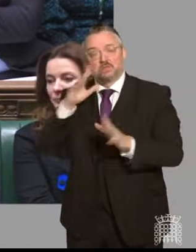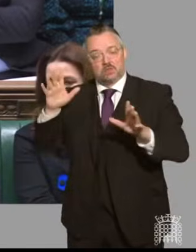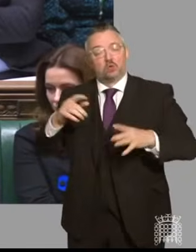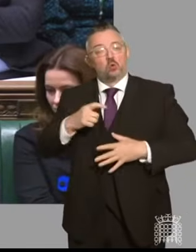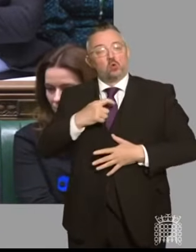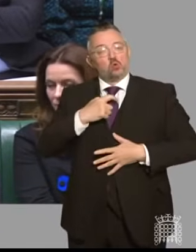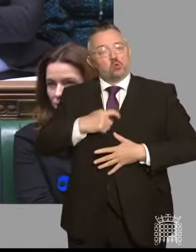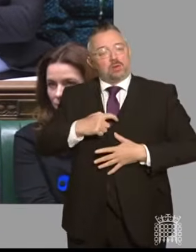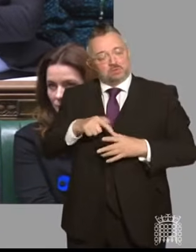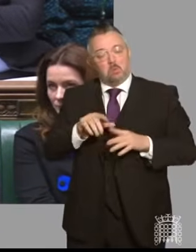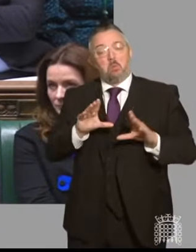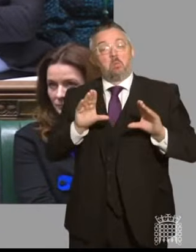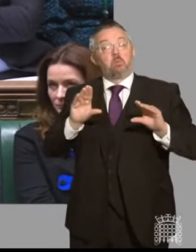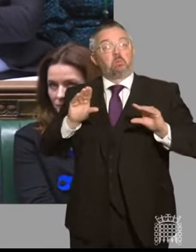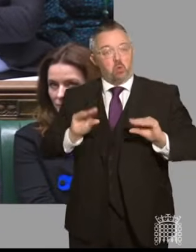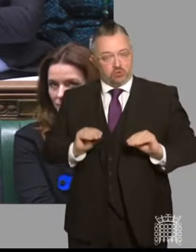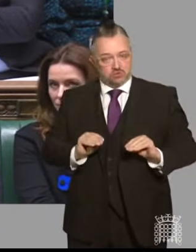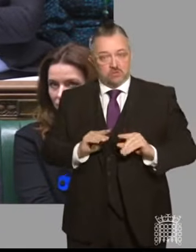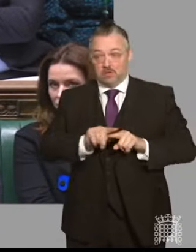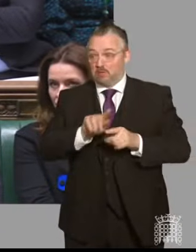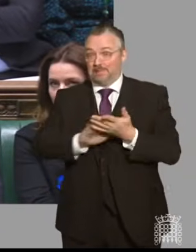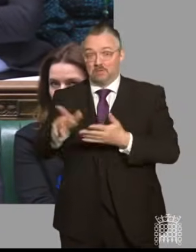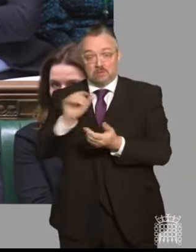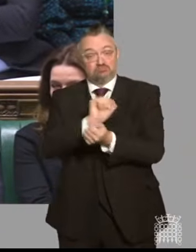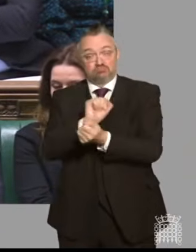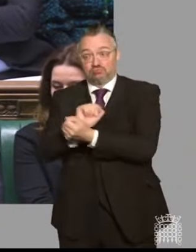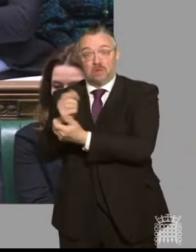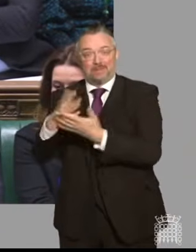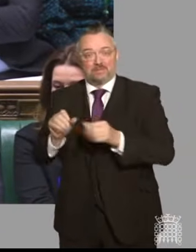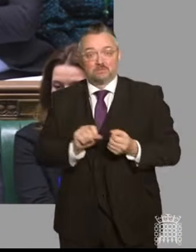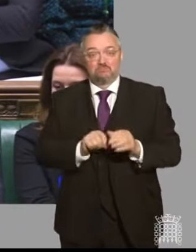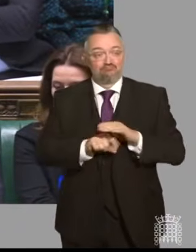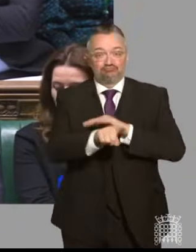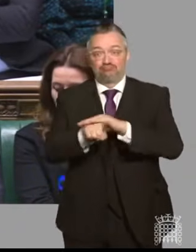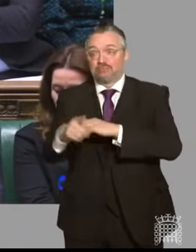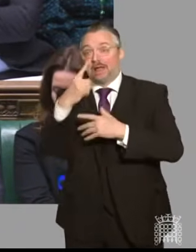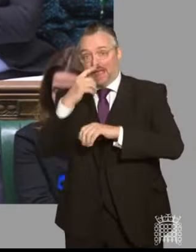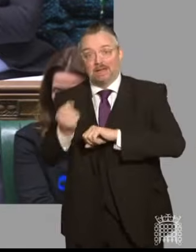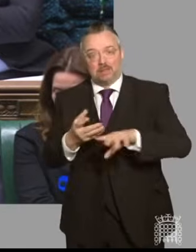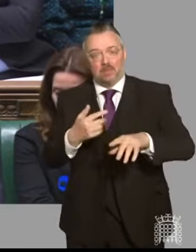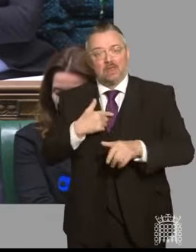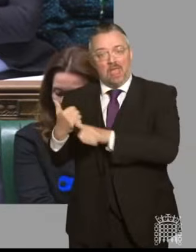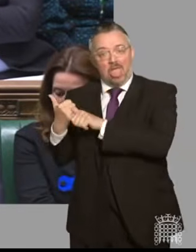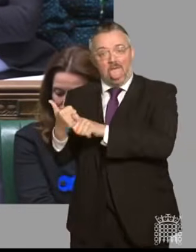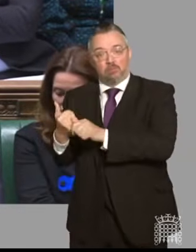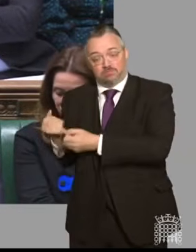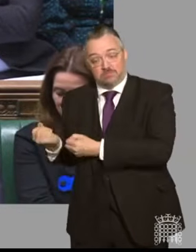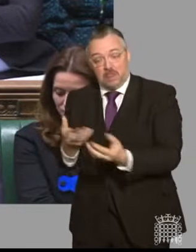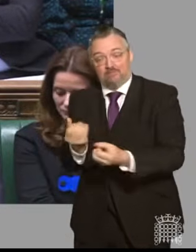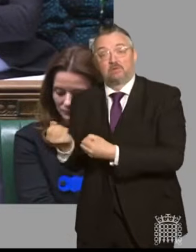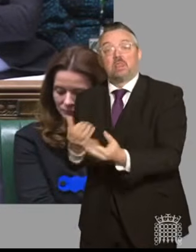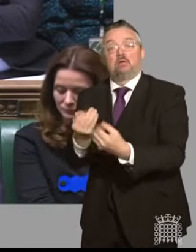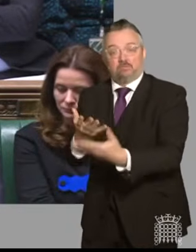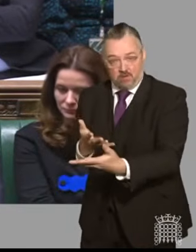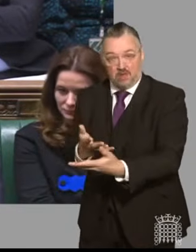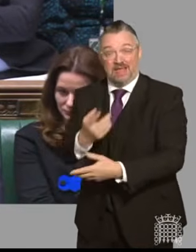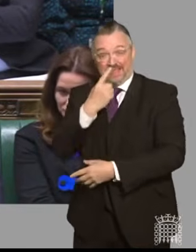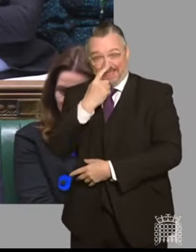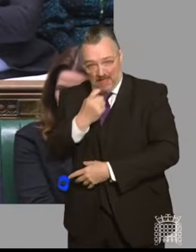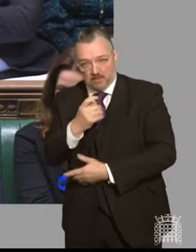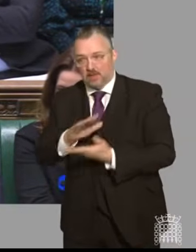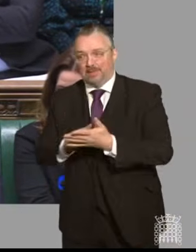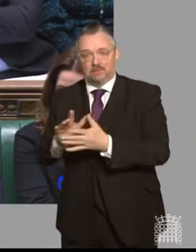aid in so that we then can create the conditions for a sustainable ceasefire. And in the meantime, we're doing everything we can to increase the